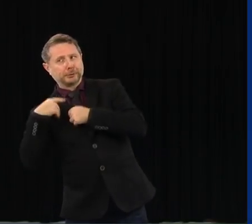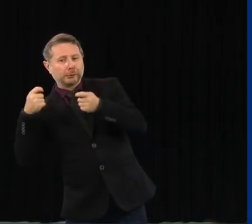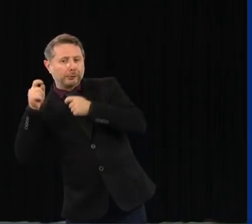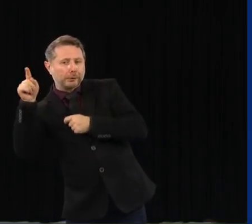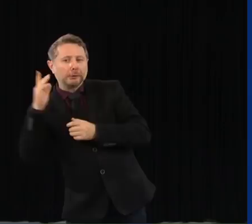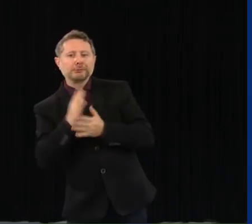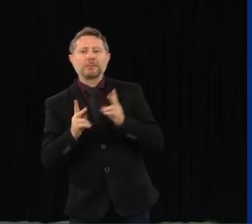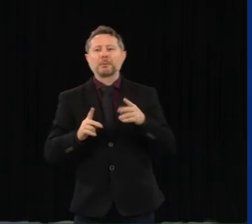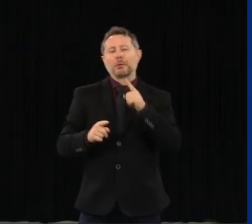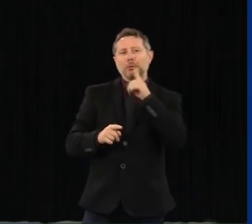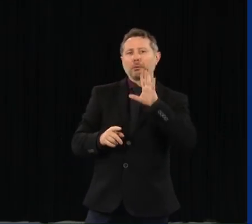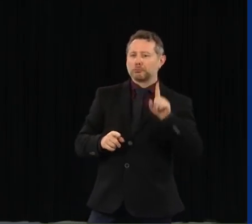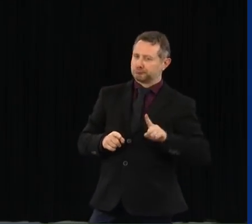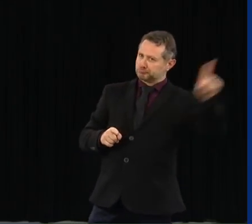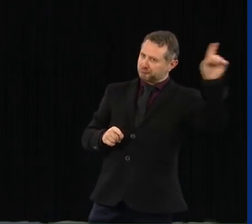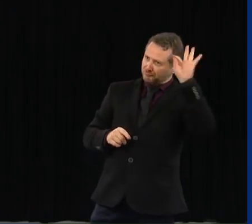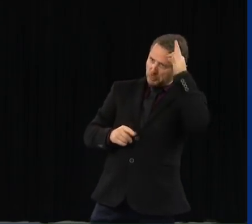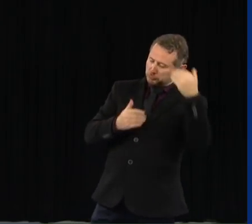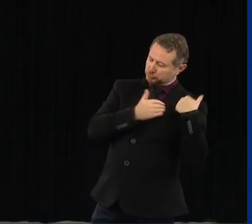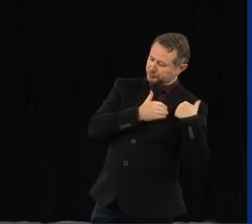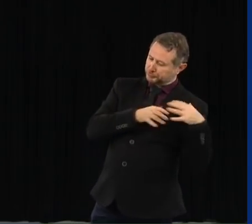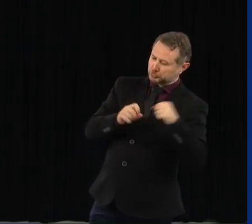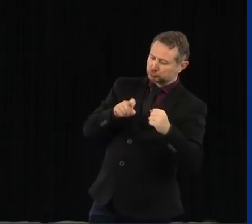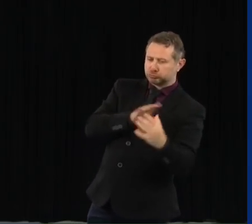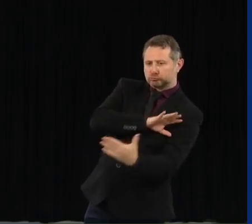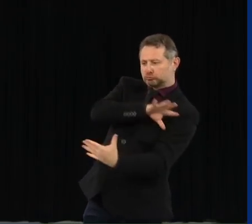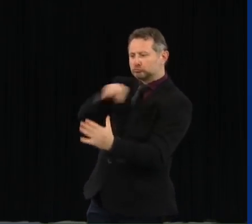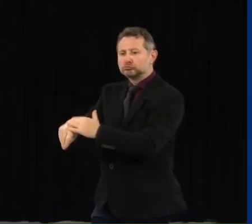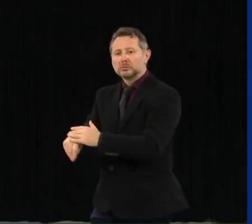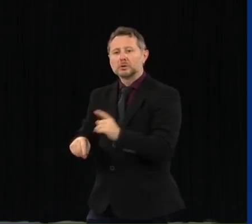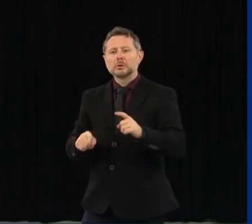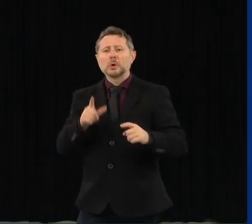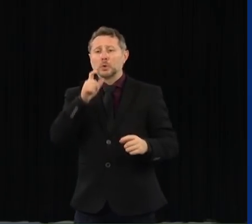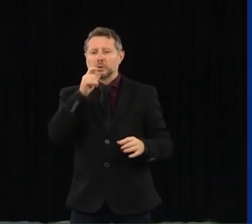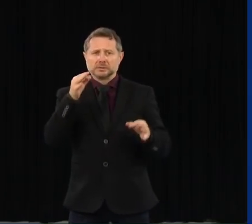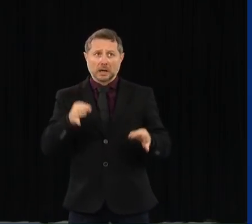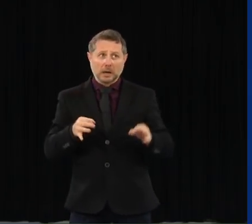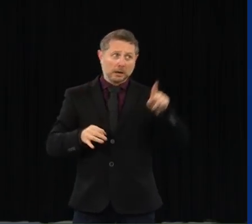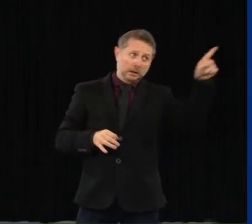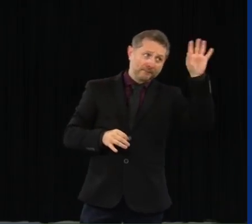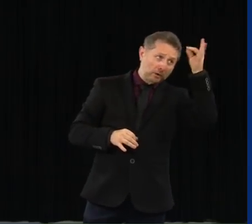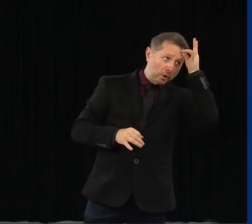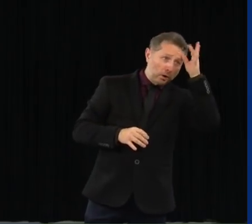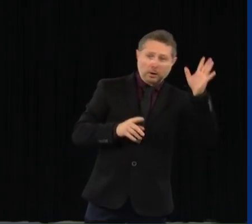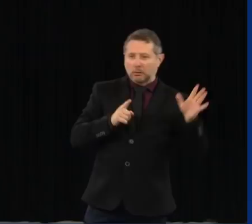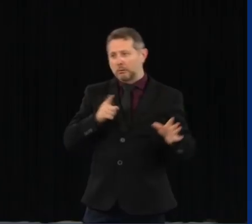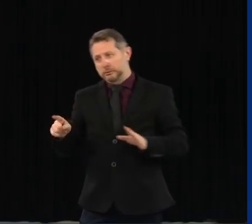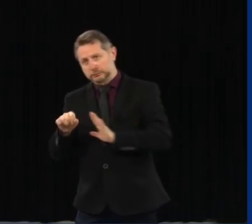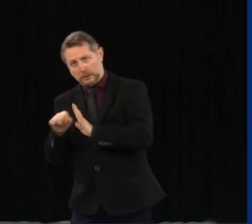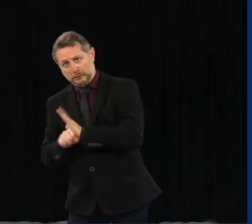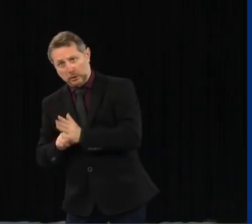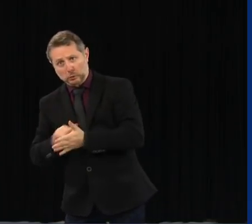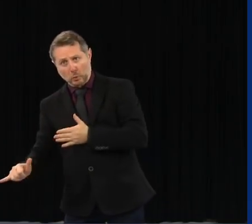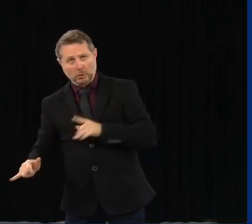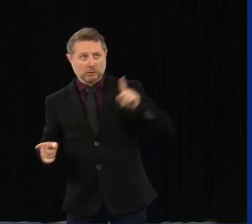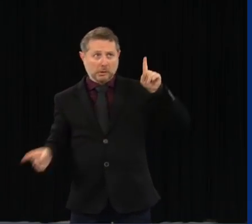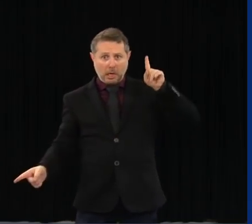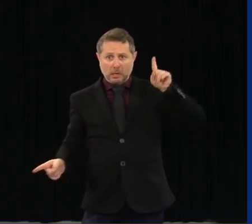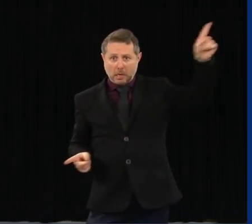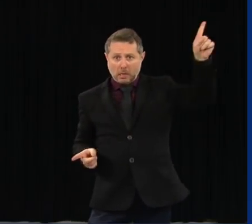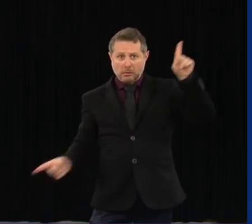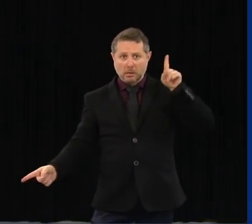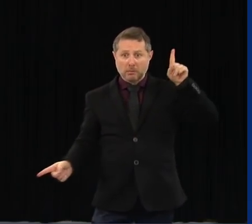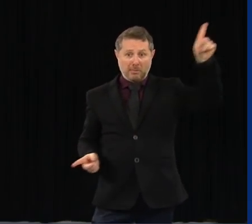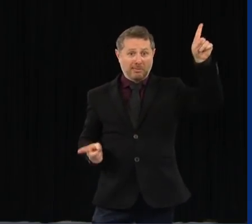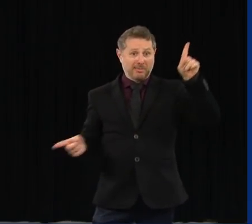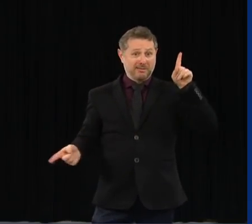federal interference. Who should decide what's done on a state level? There is